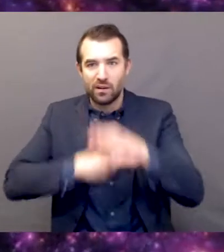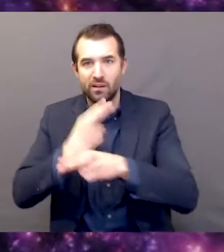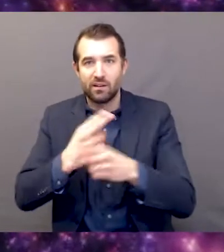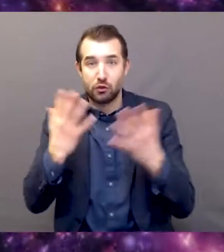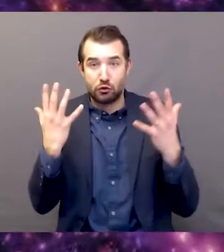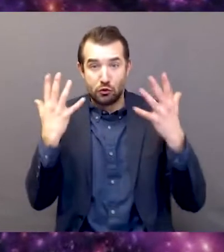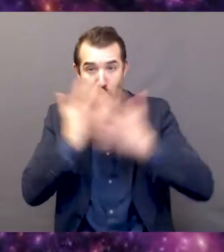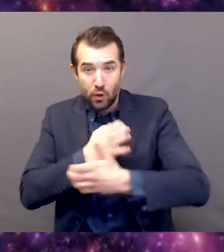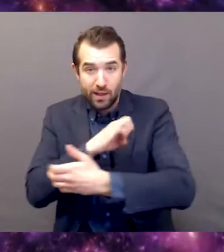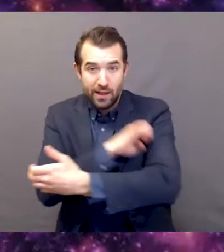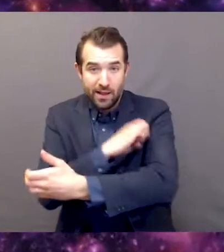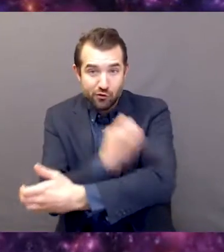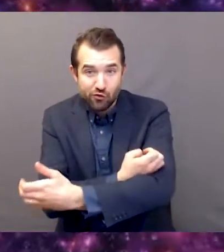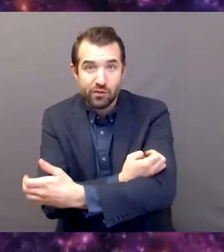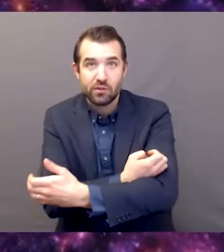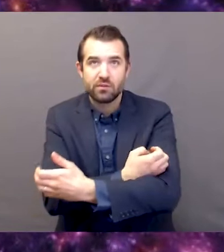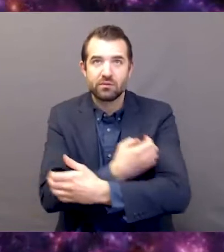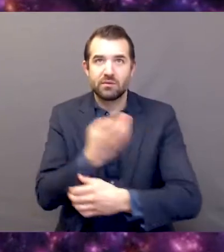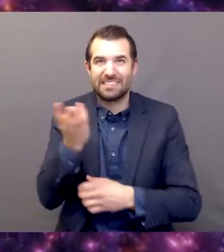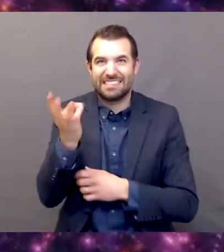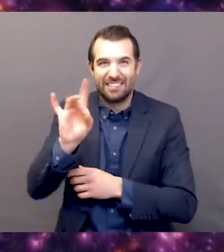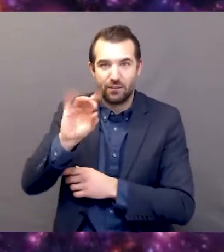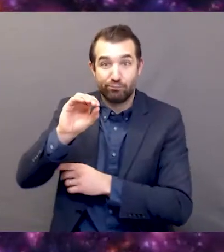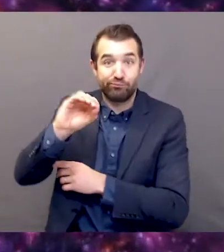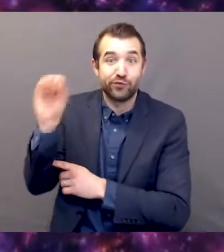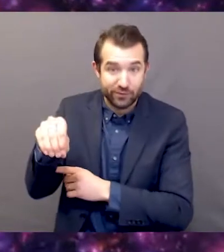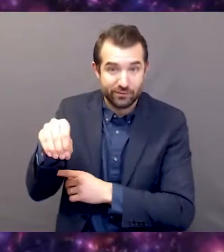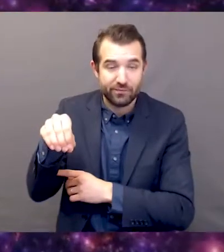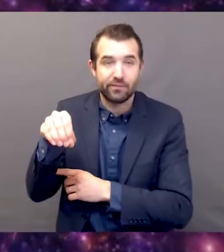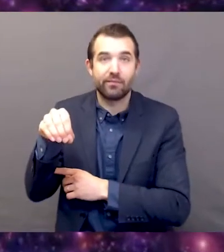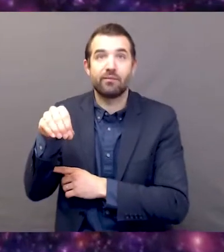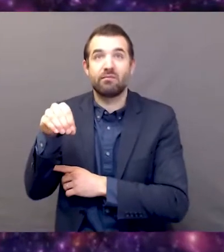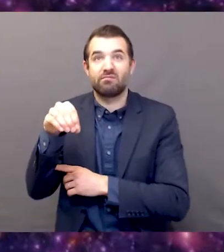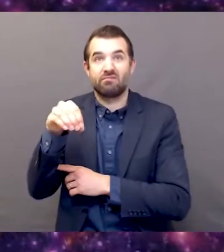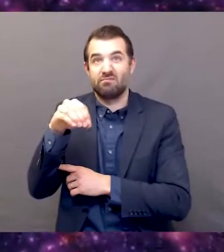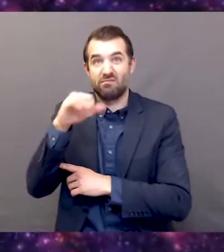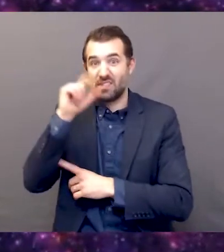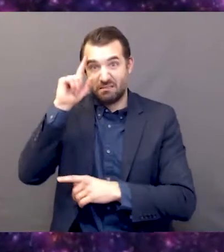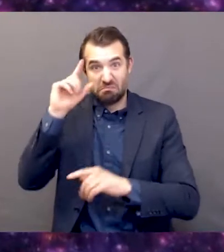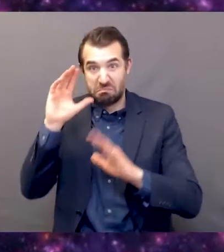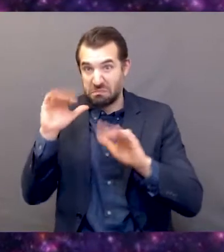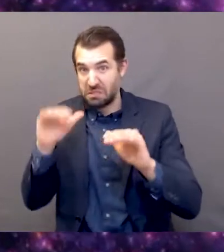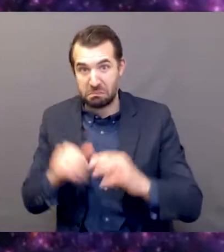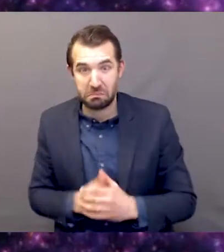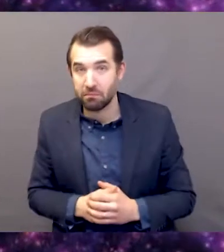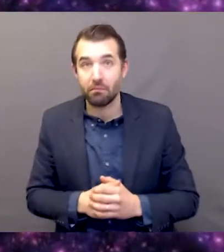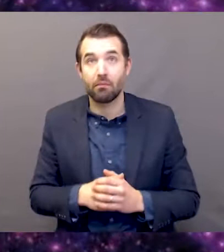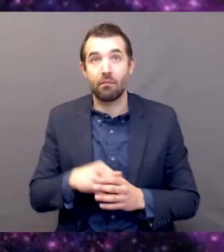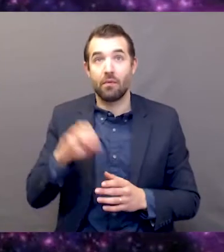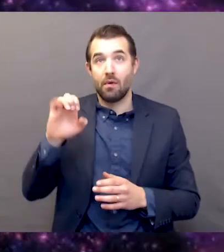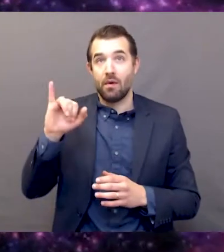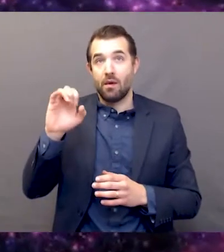energy here is about 68%. It's an unexpected property of our universe, although Einstein added something like